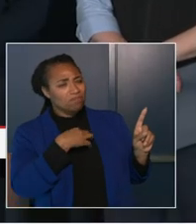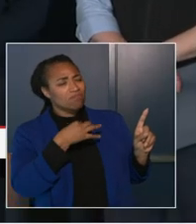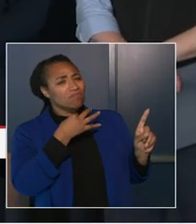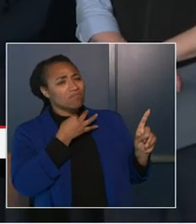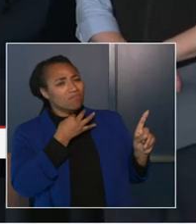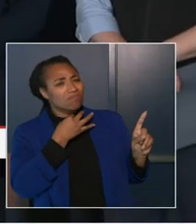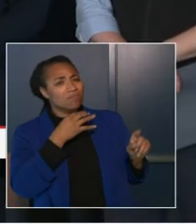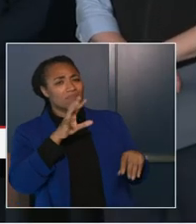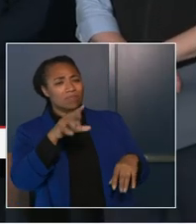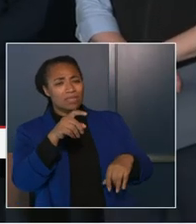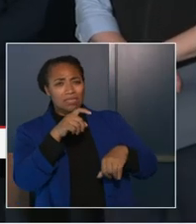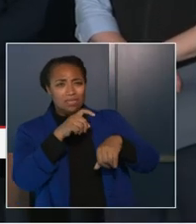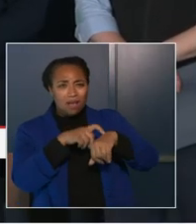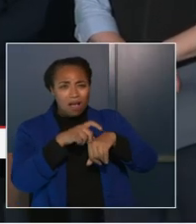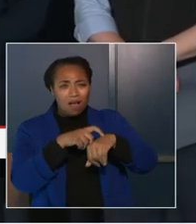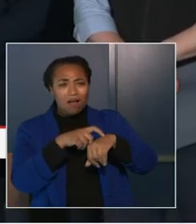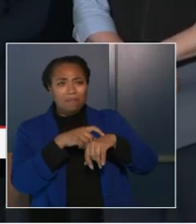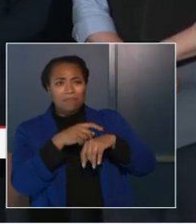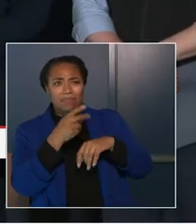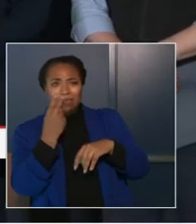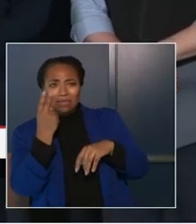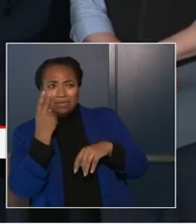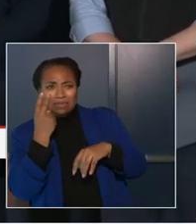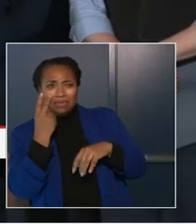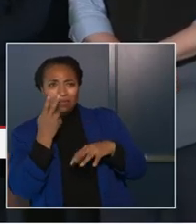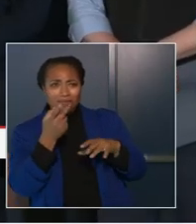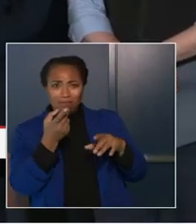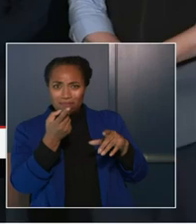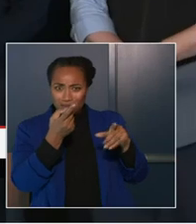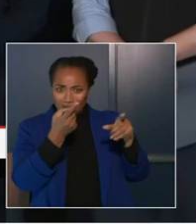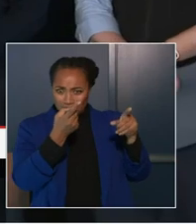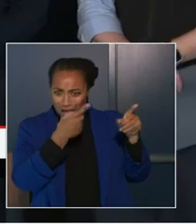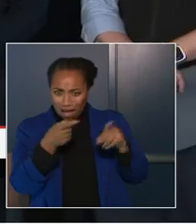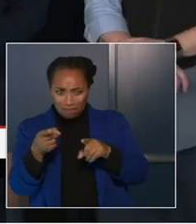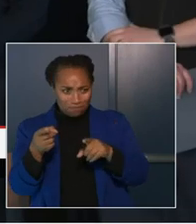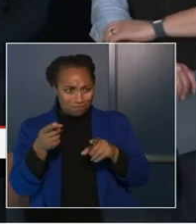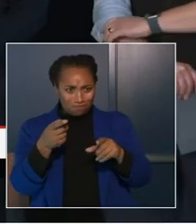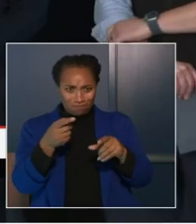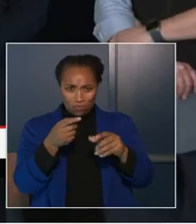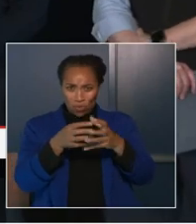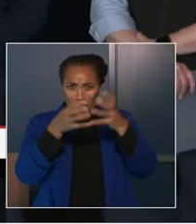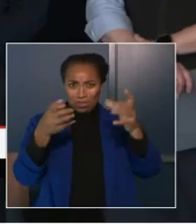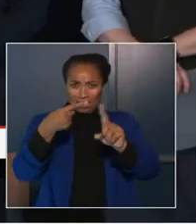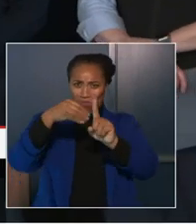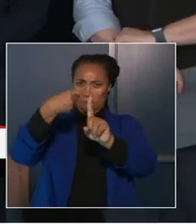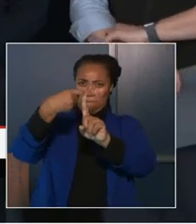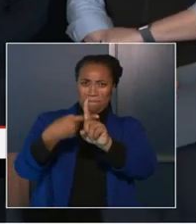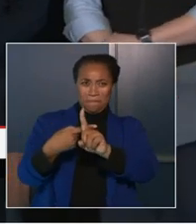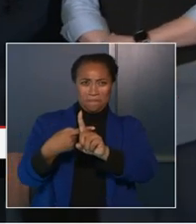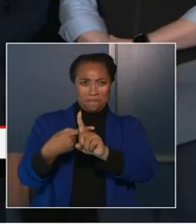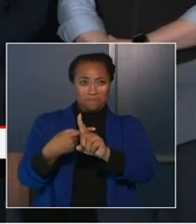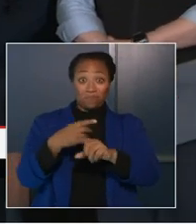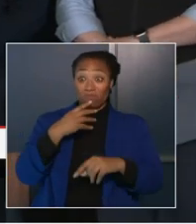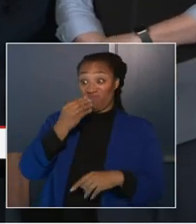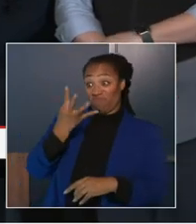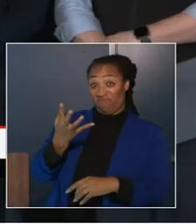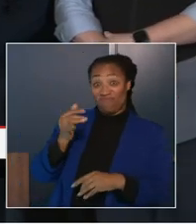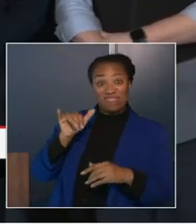single month in Washington, D.C. that you've had to prepare for? I think this is the first week where we've had